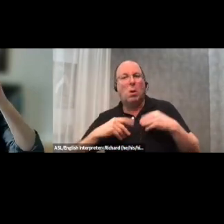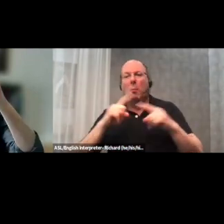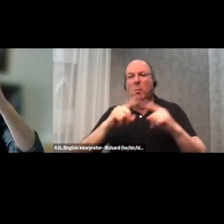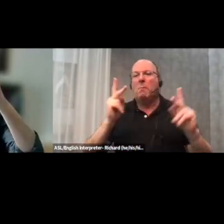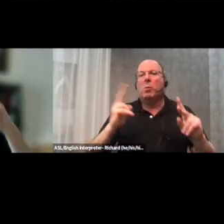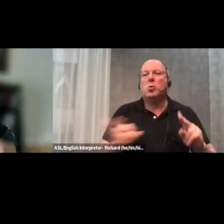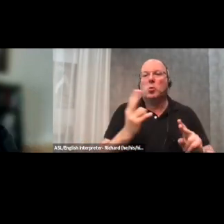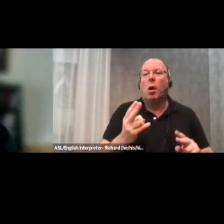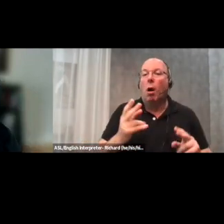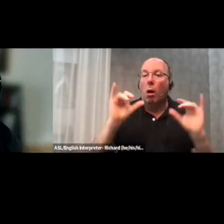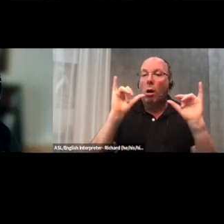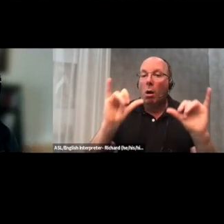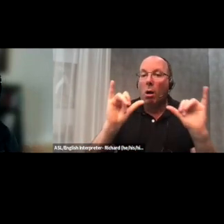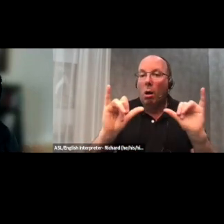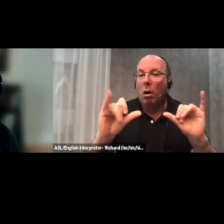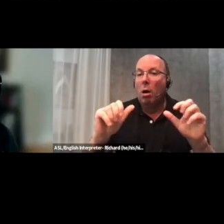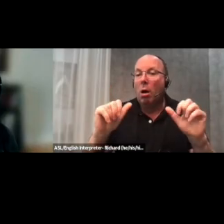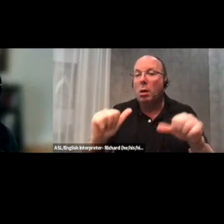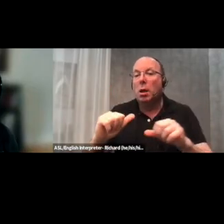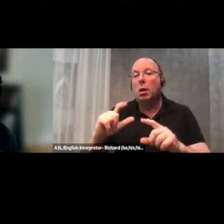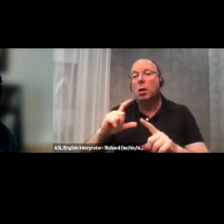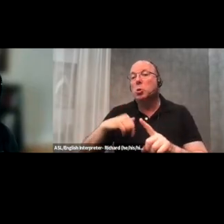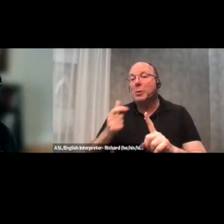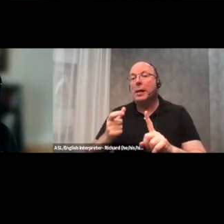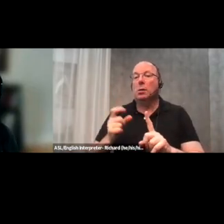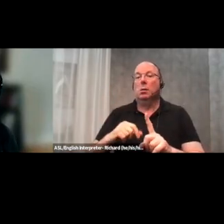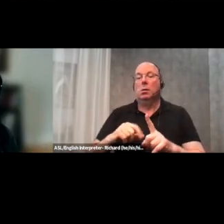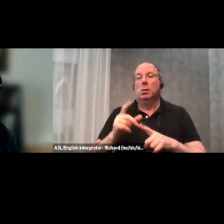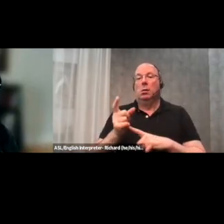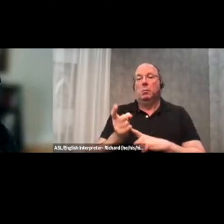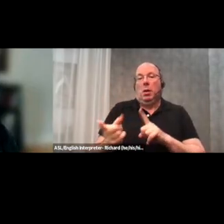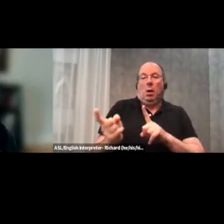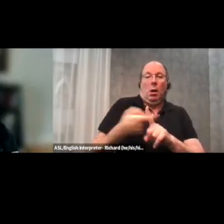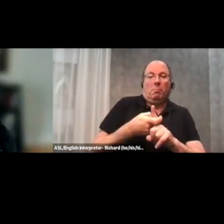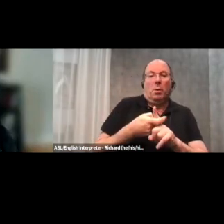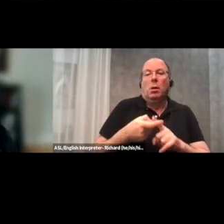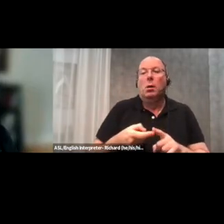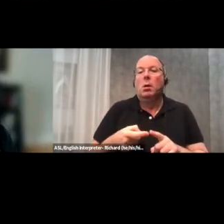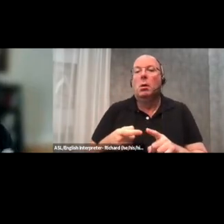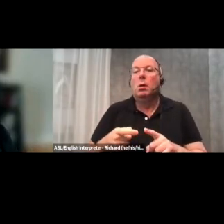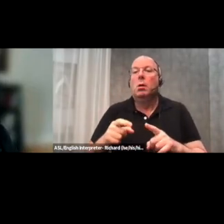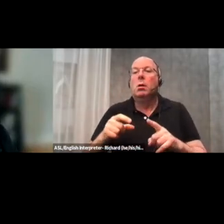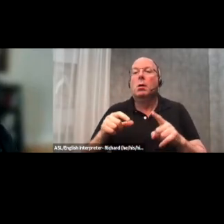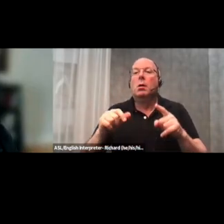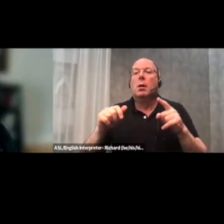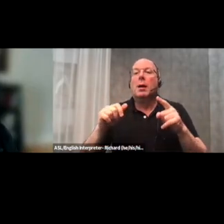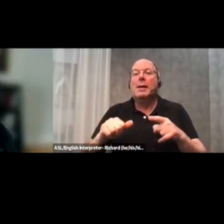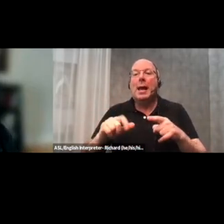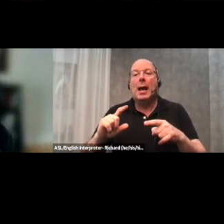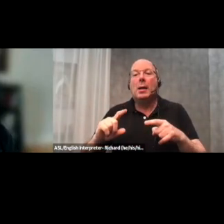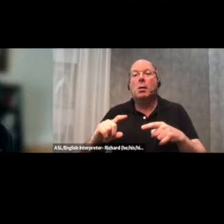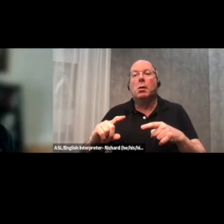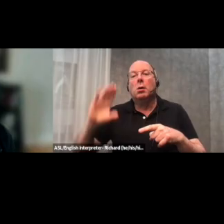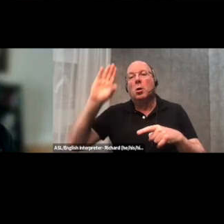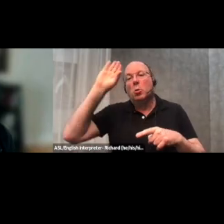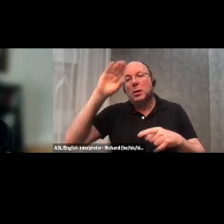is an alternative to the external condom. One cool thing about it is it can be inserted in advance.